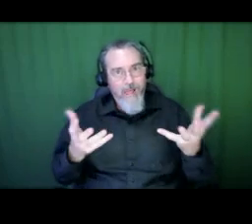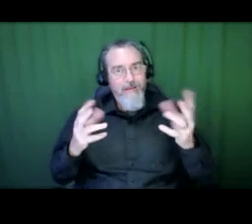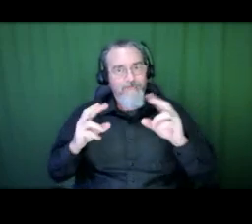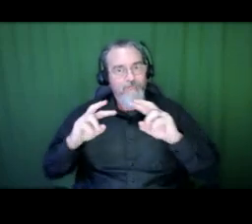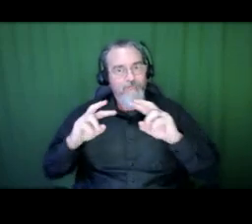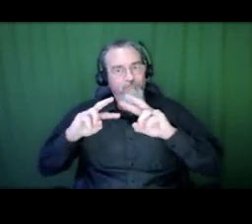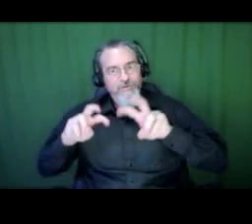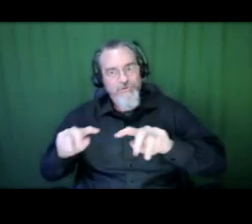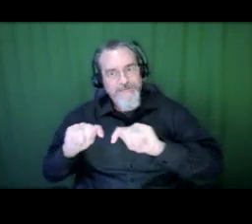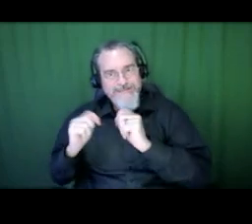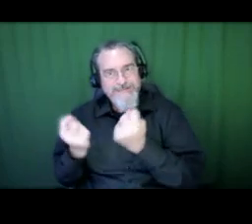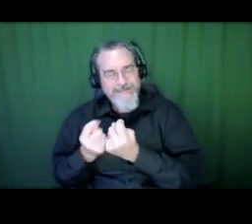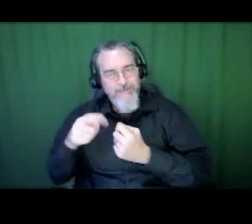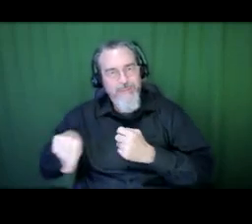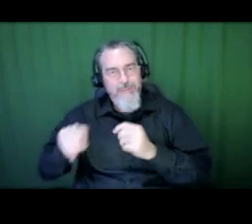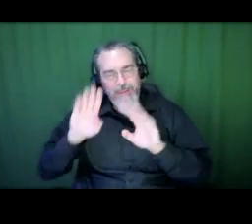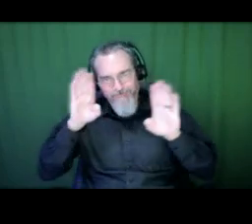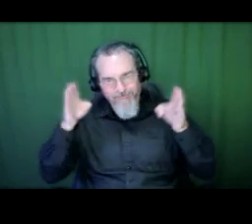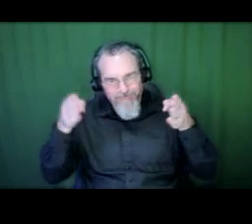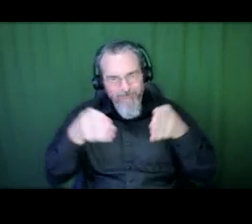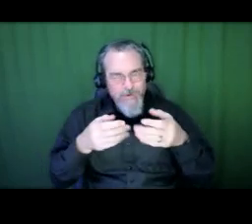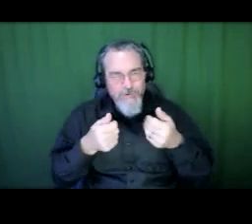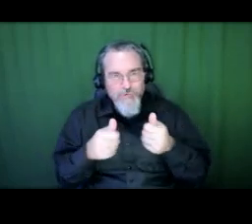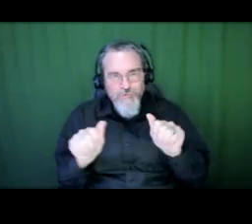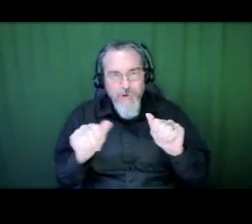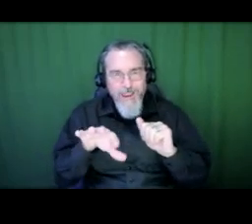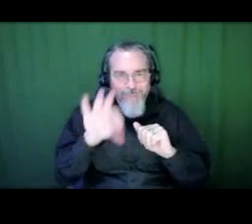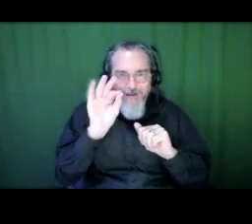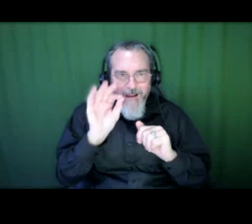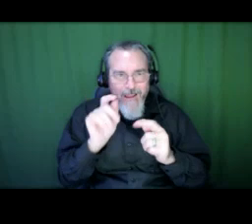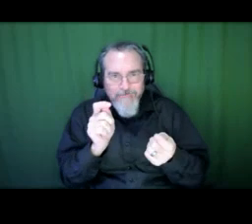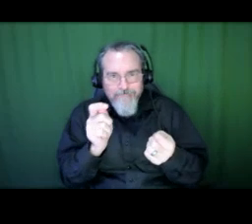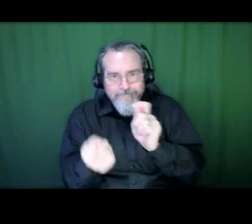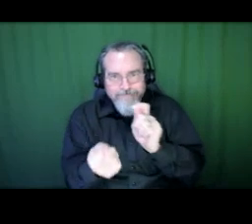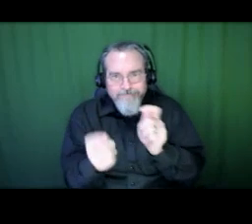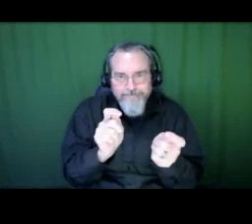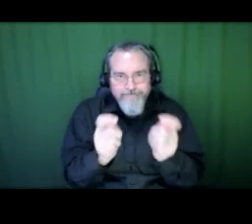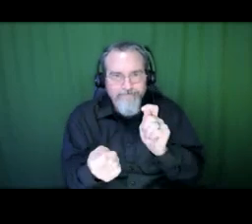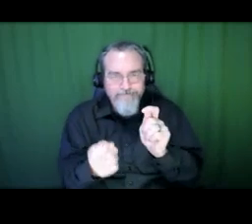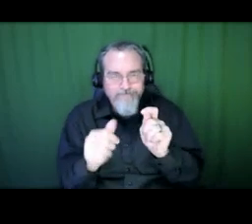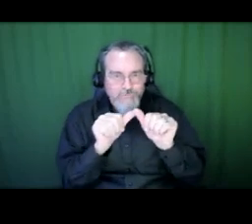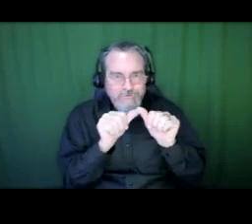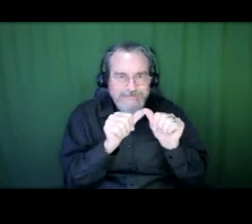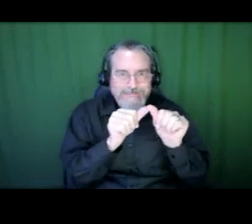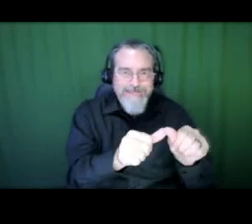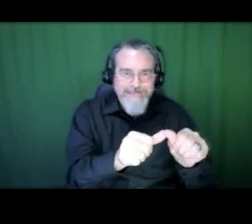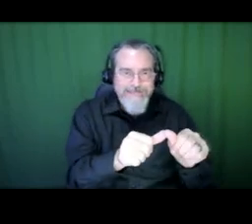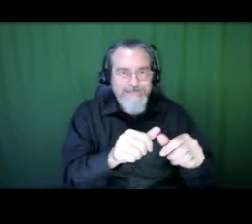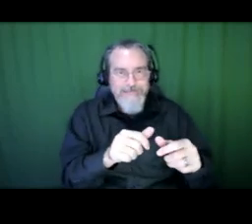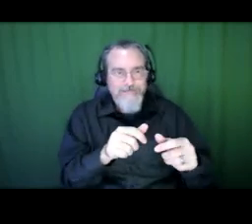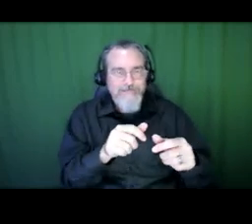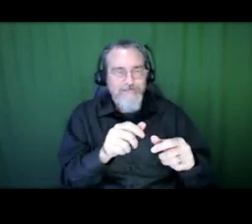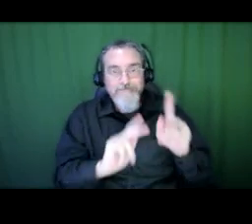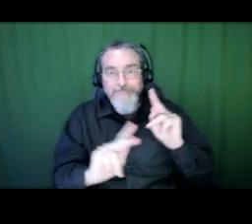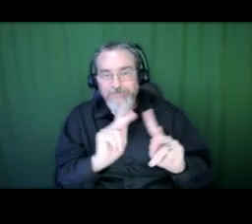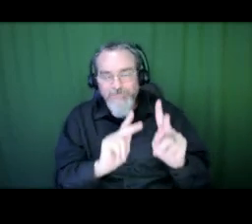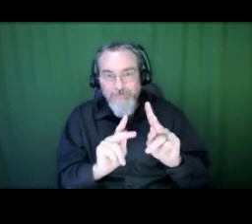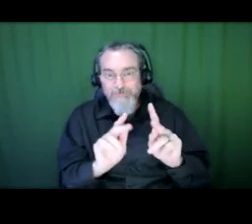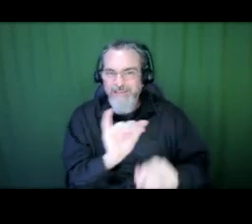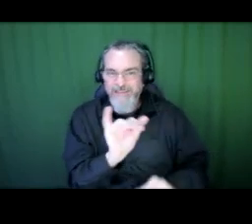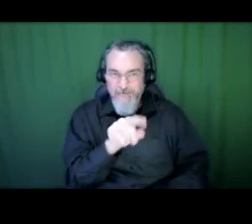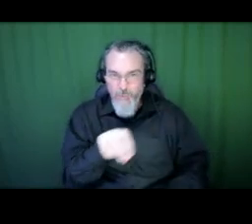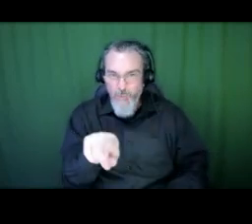on finding professional adaptation and resilience practitioners like yourselves and